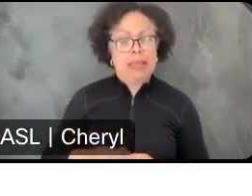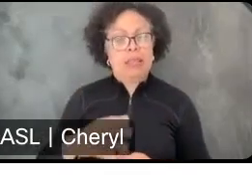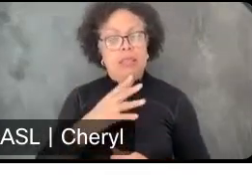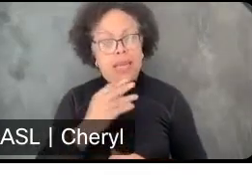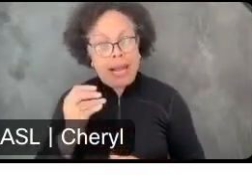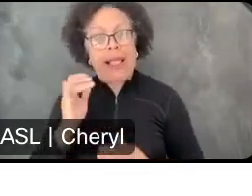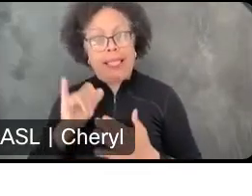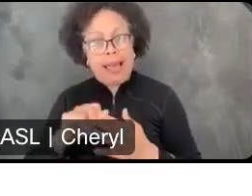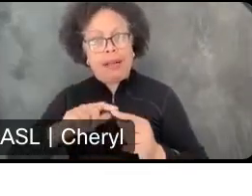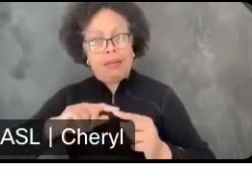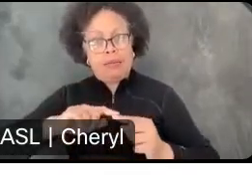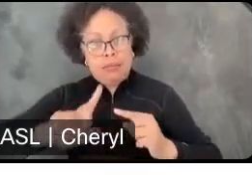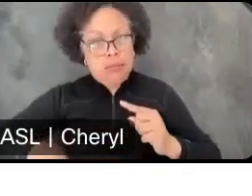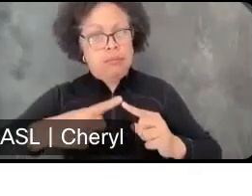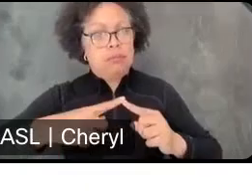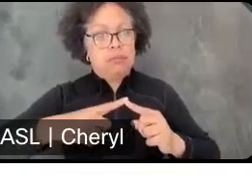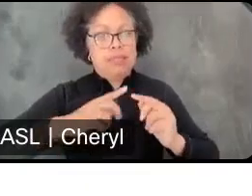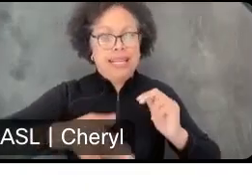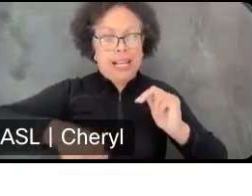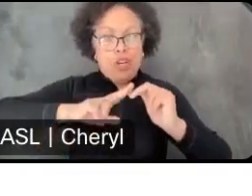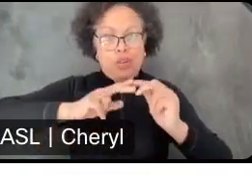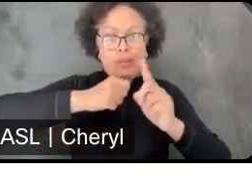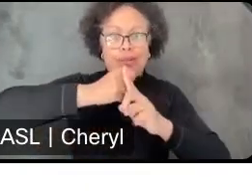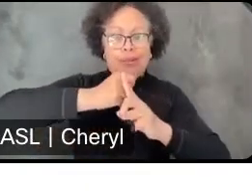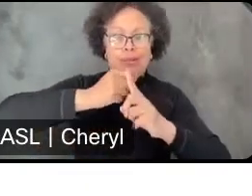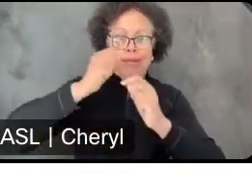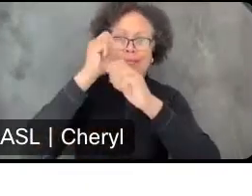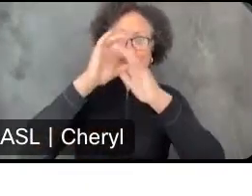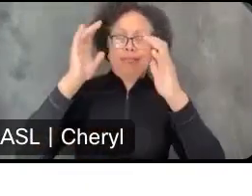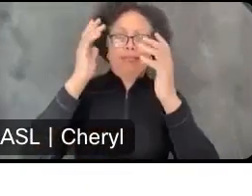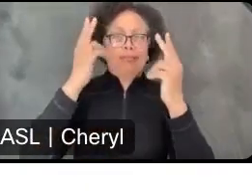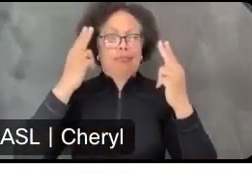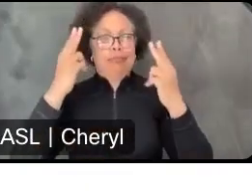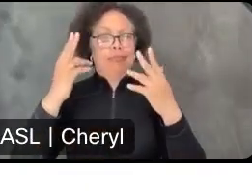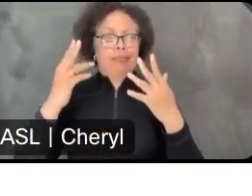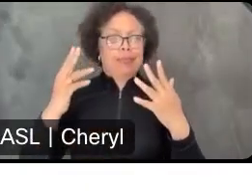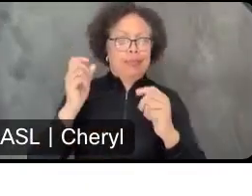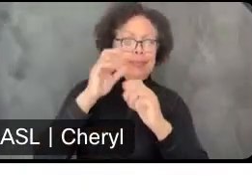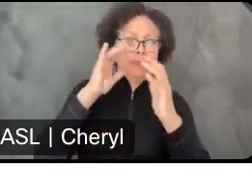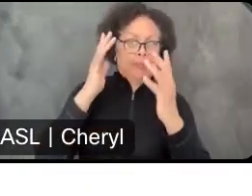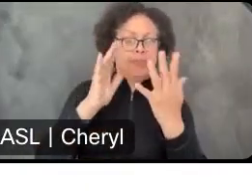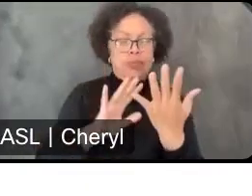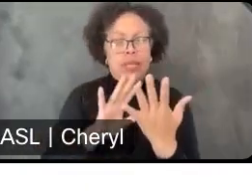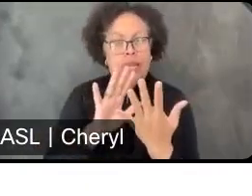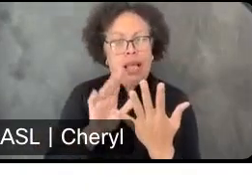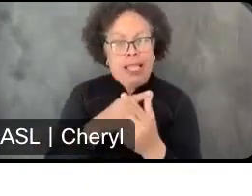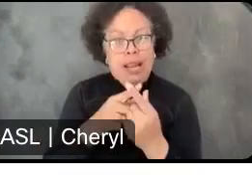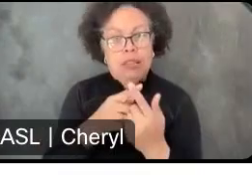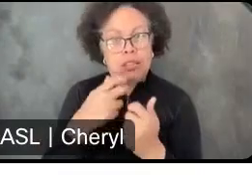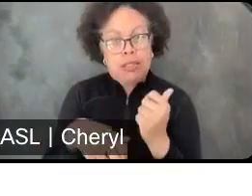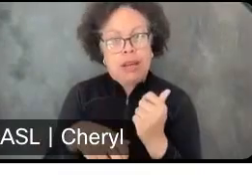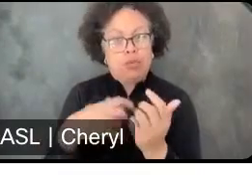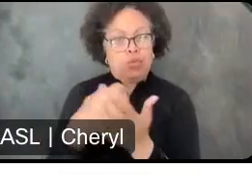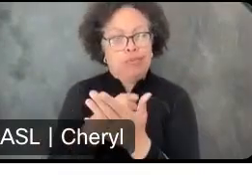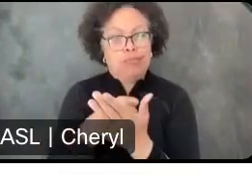and victimization can increase their alternative perceptions so that accessing services becomes